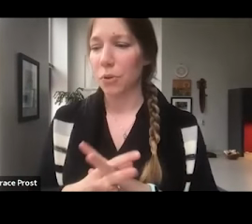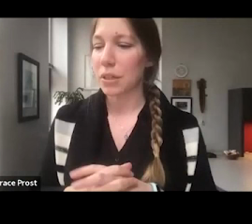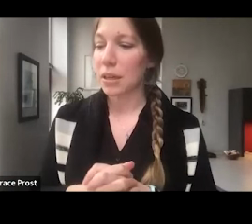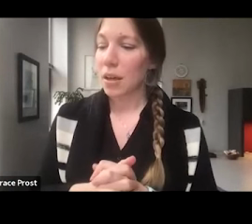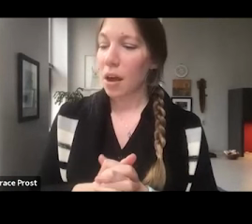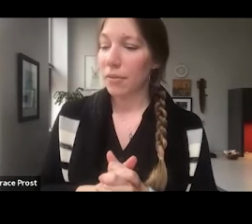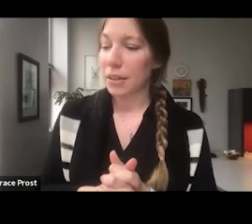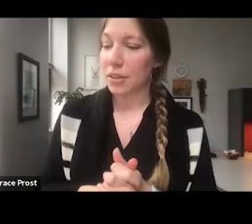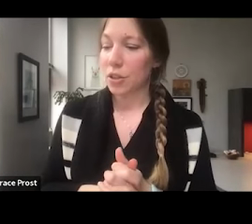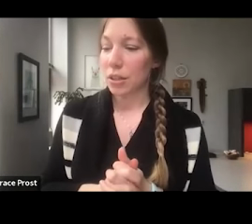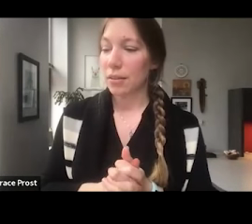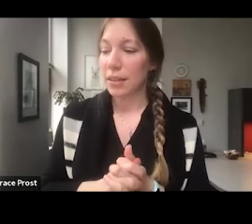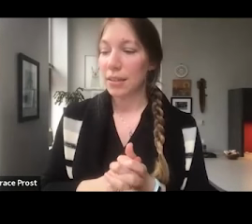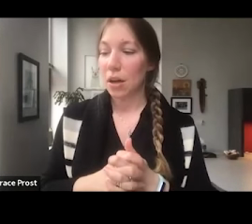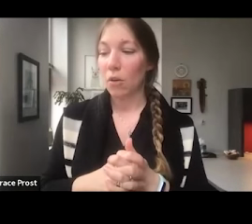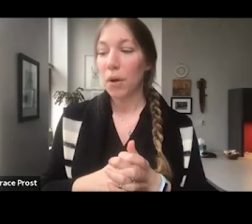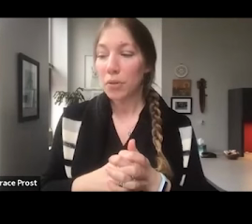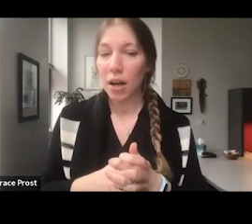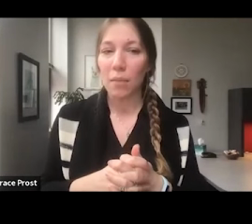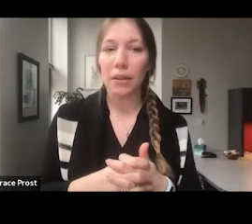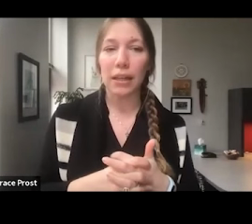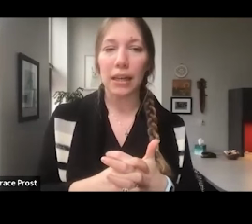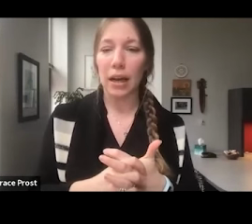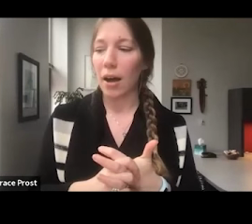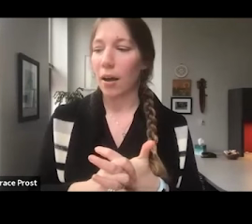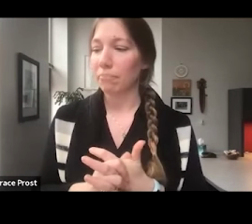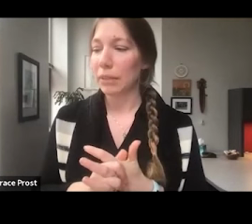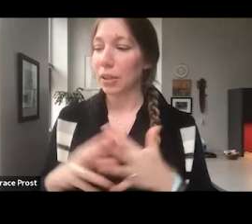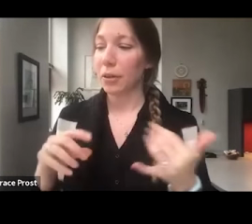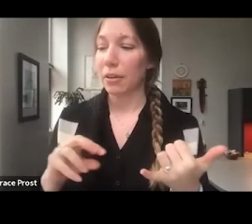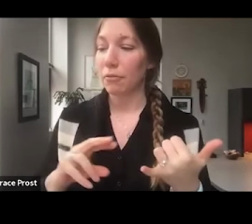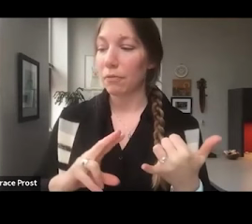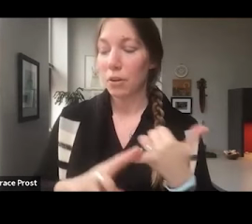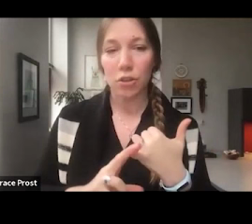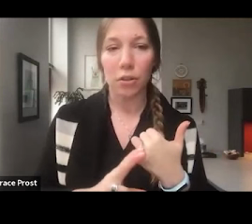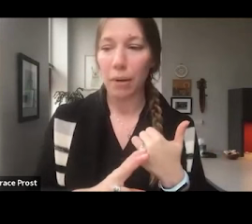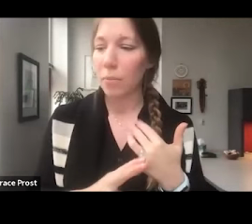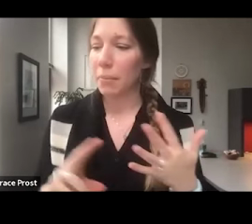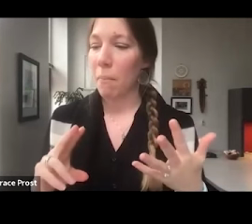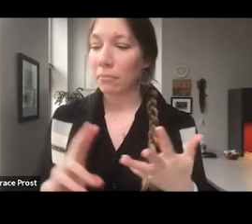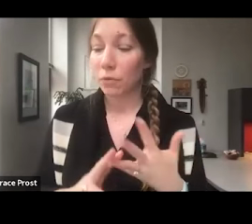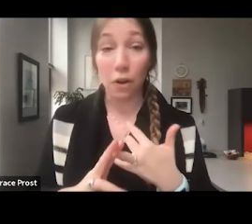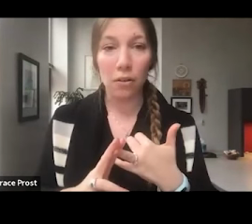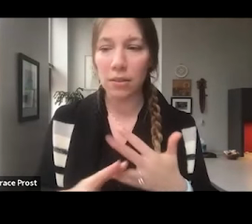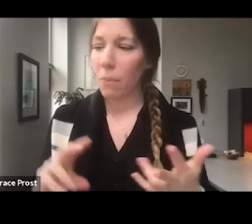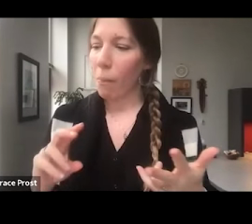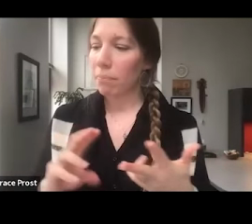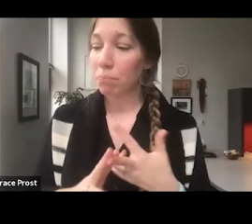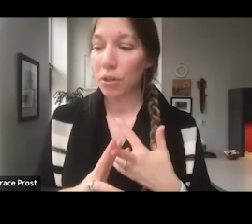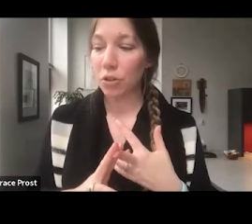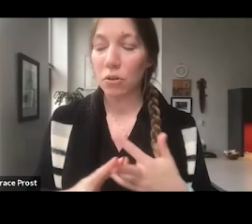things at the root of the condition. These are most commonly including functional impairment,